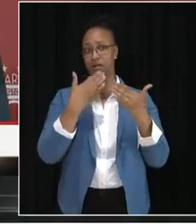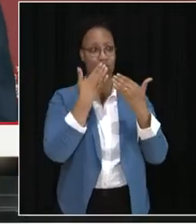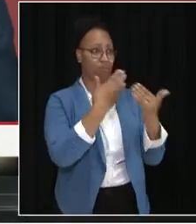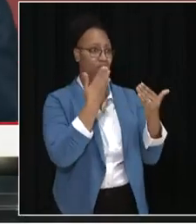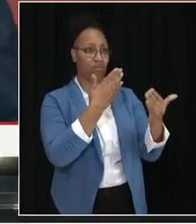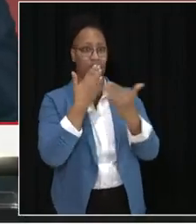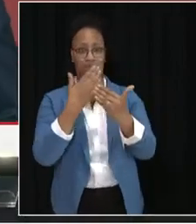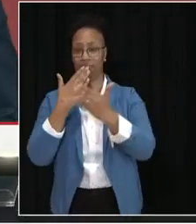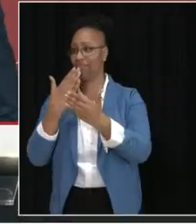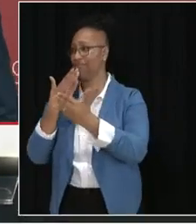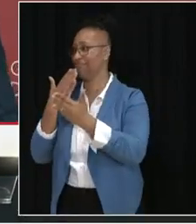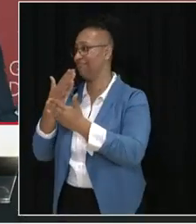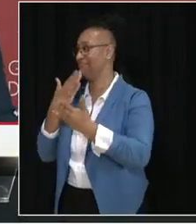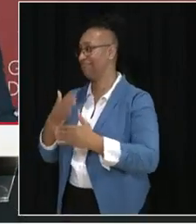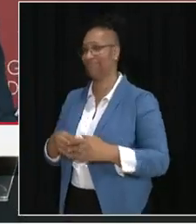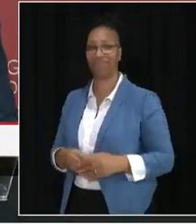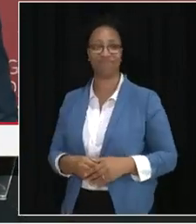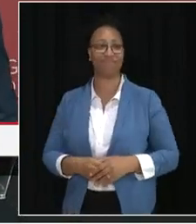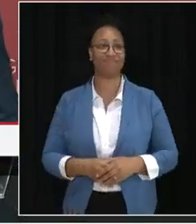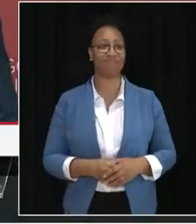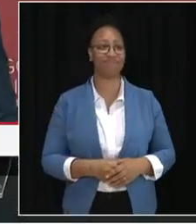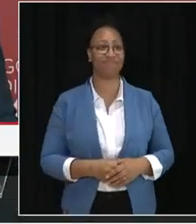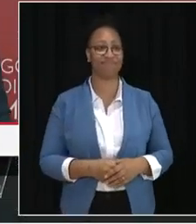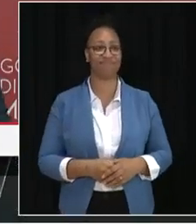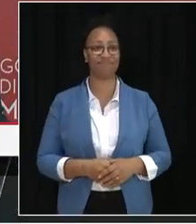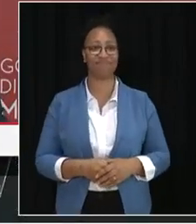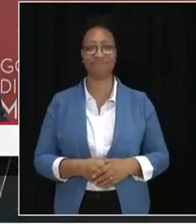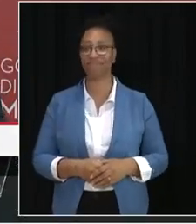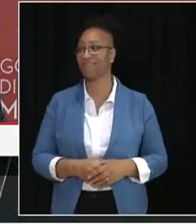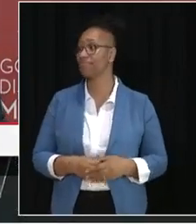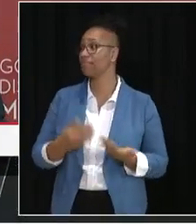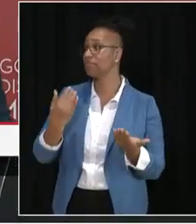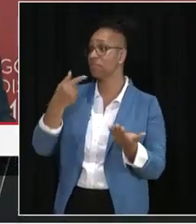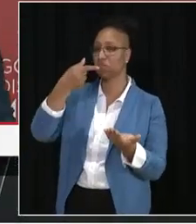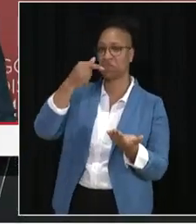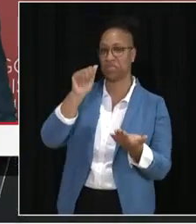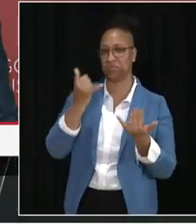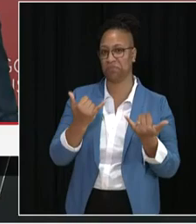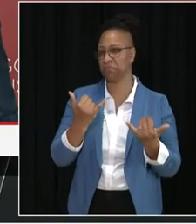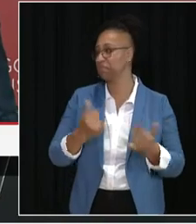So am I taking a few quick questions? Questions? Yes.